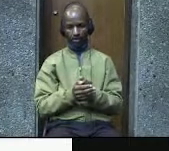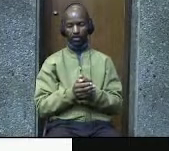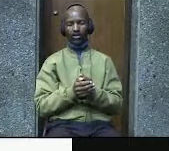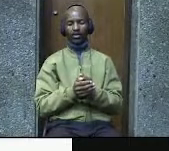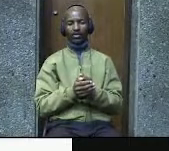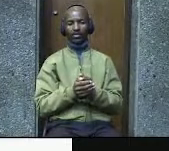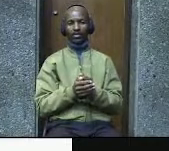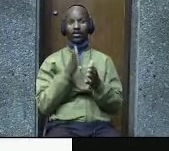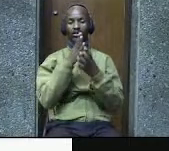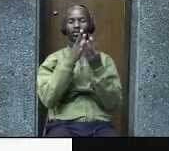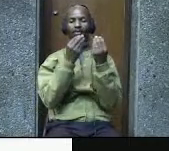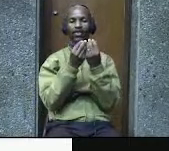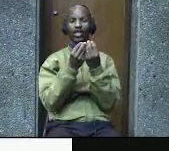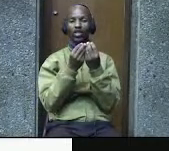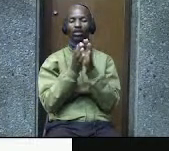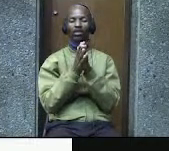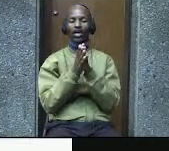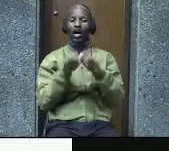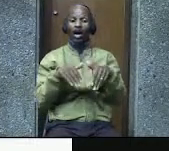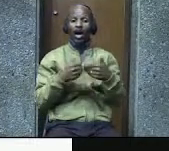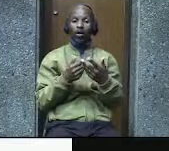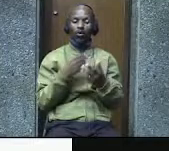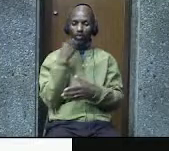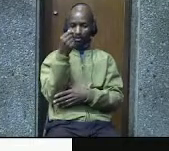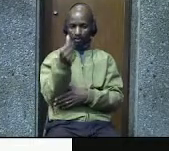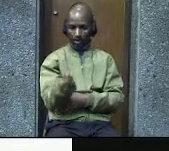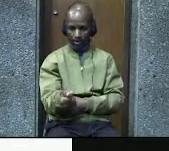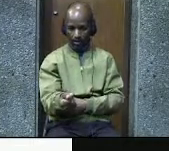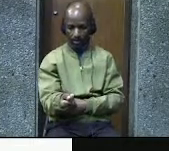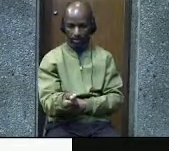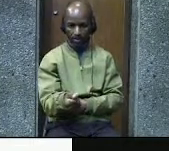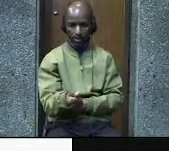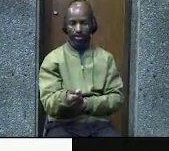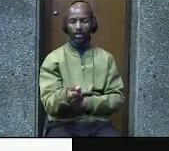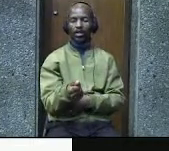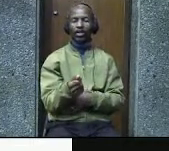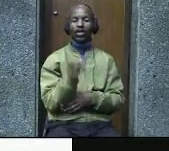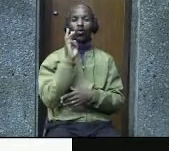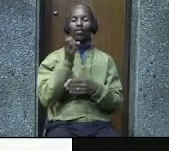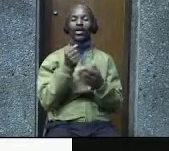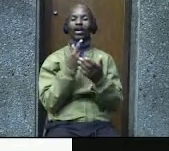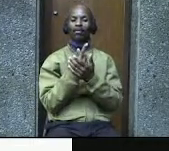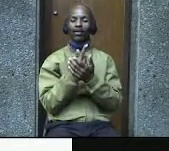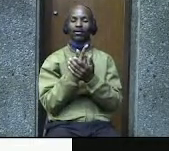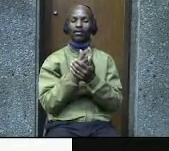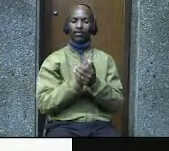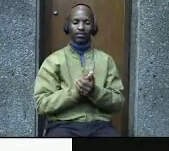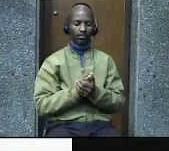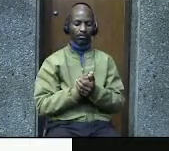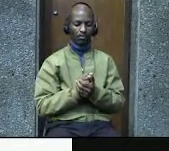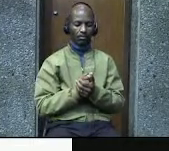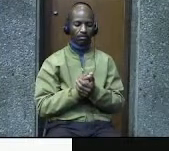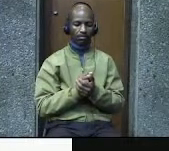of how compensation claims takes place.